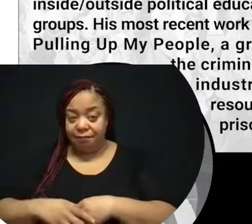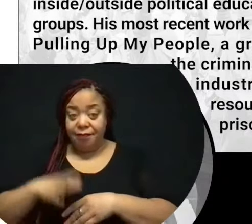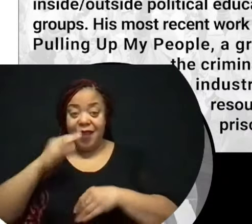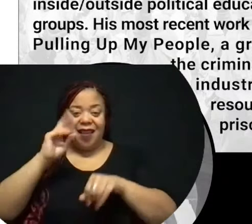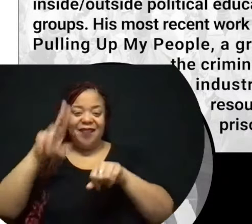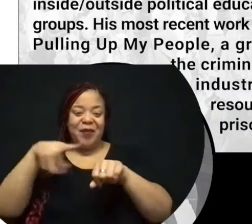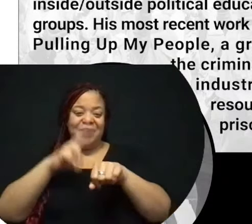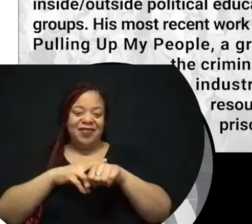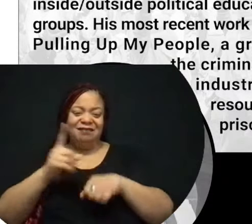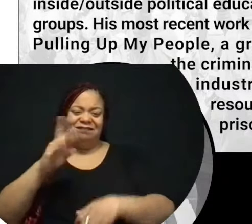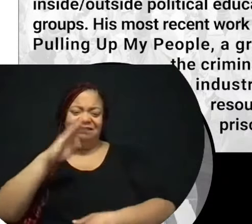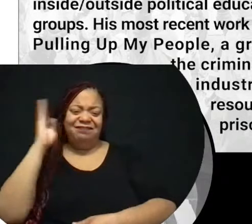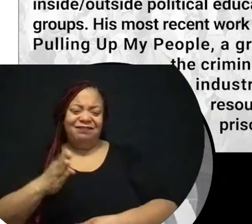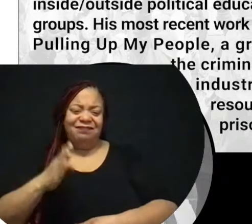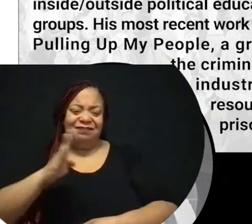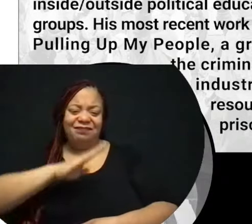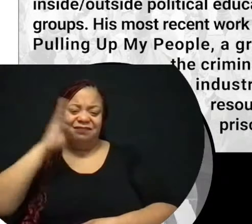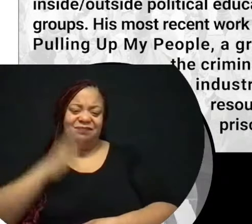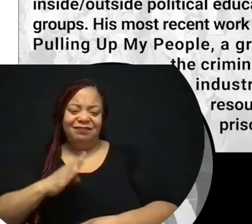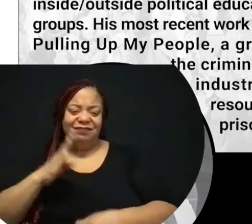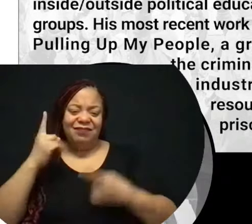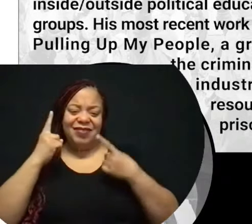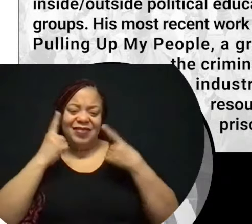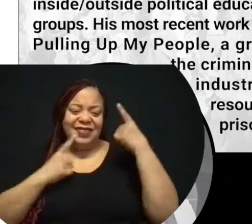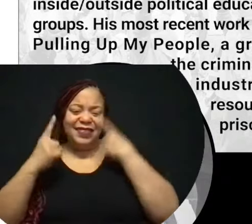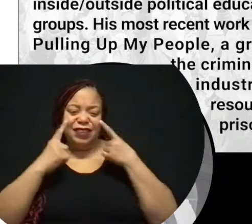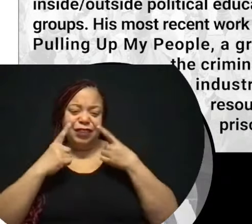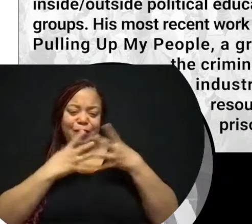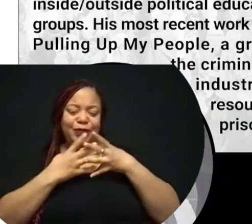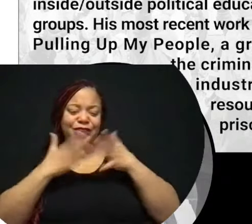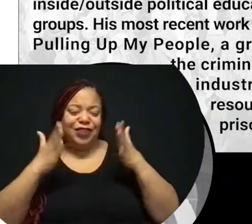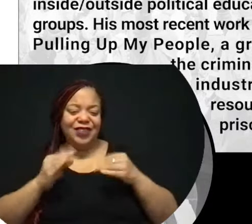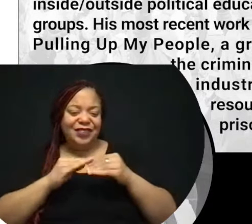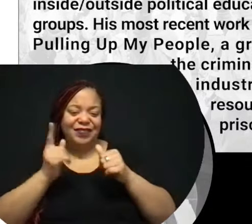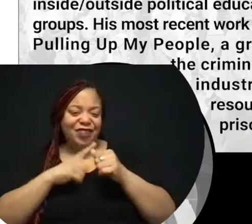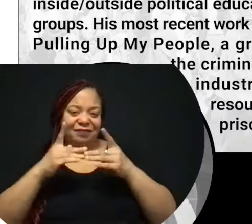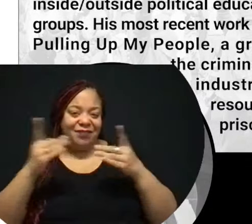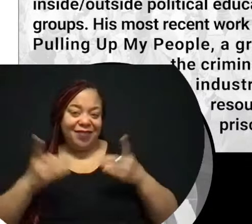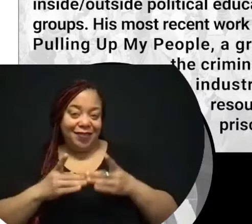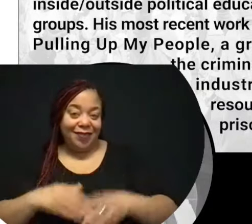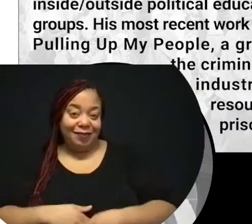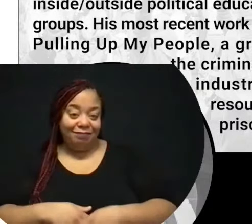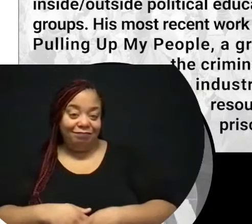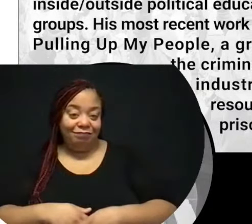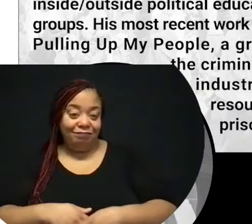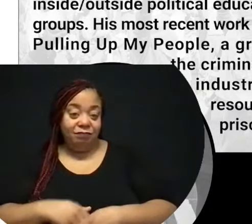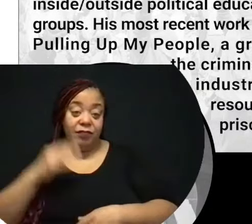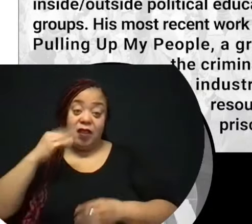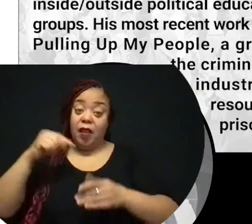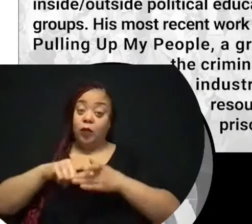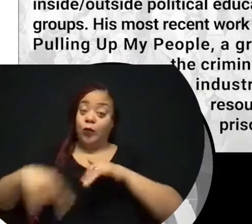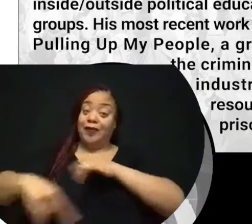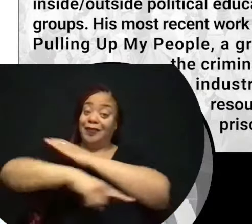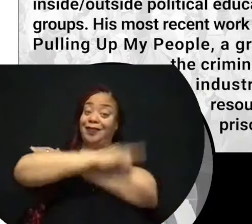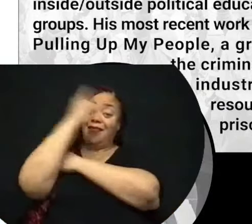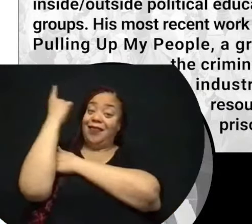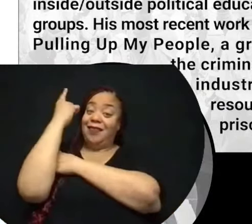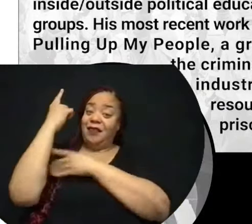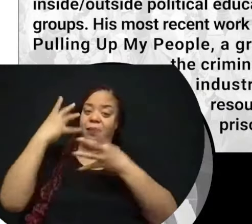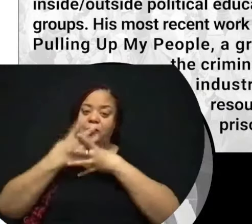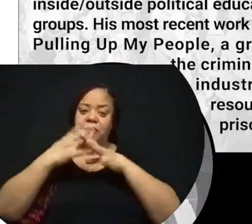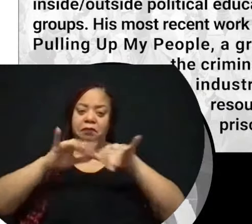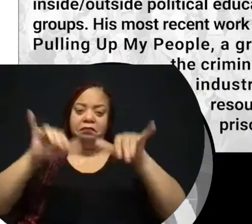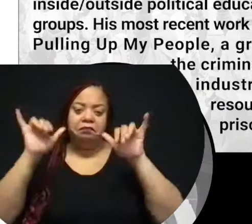in the same conditions that both of those groups fought against. We're still in the same spot. Clearly,